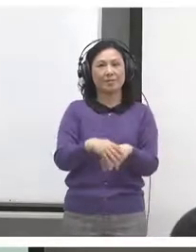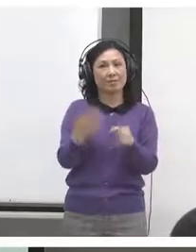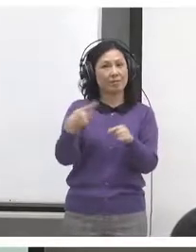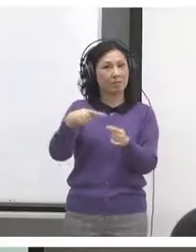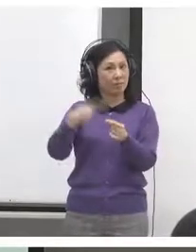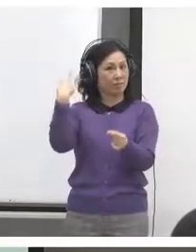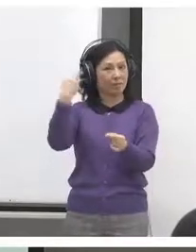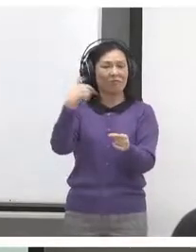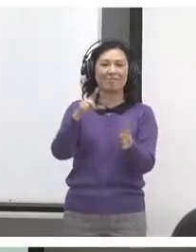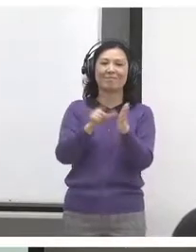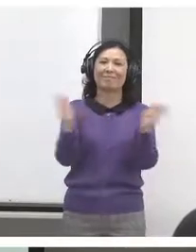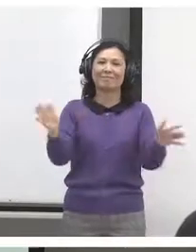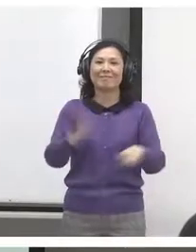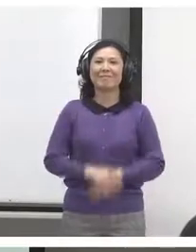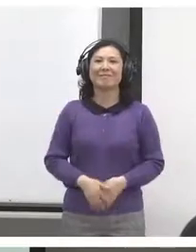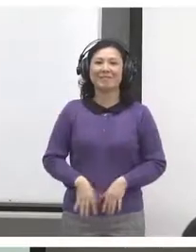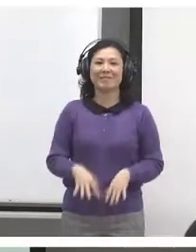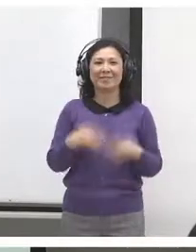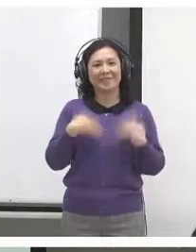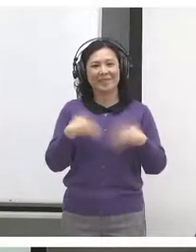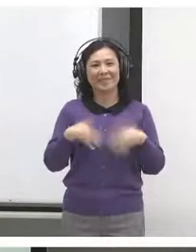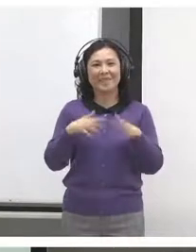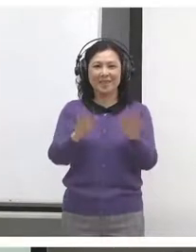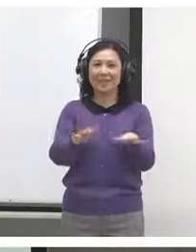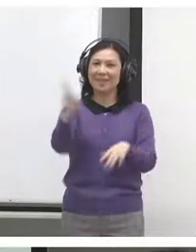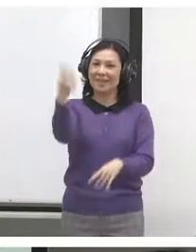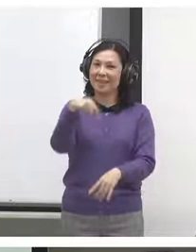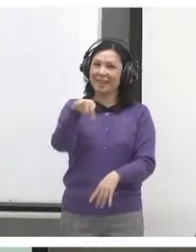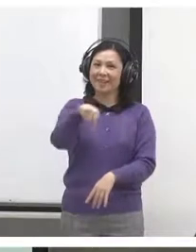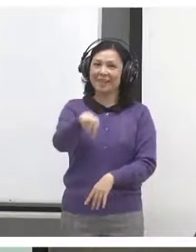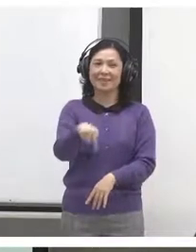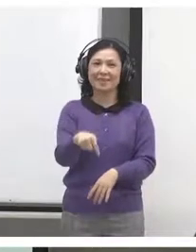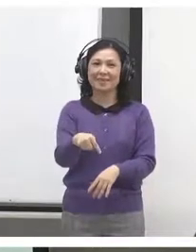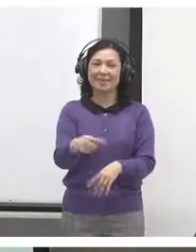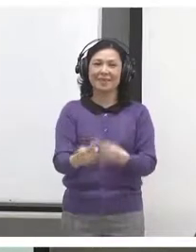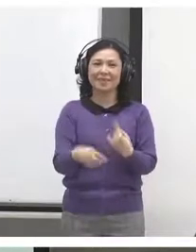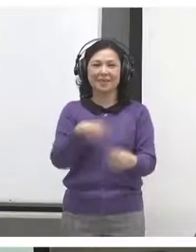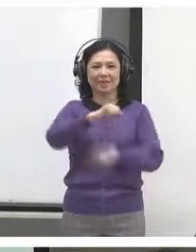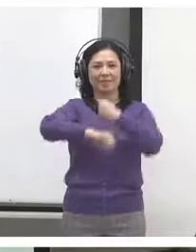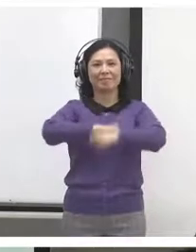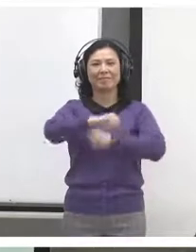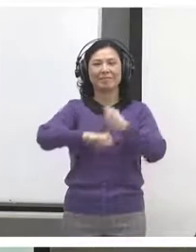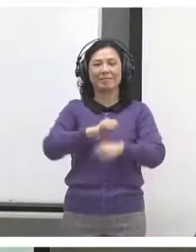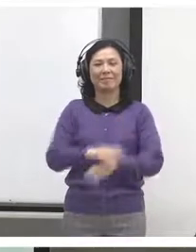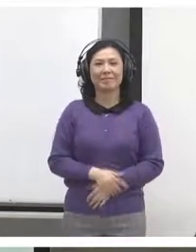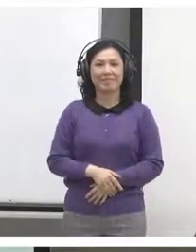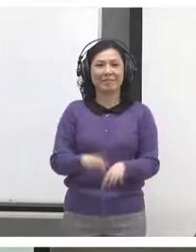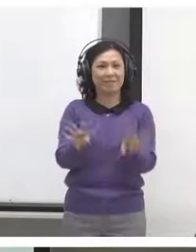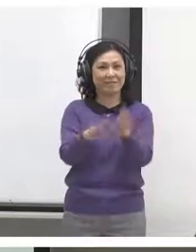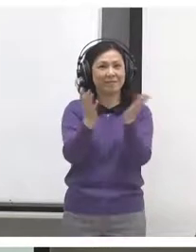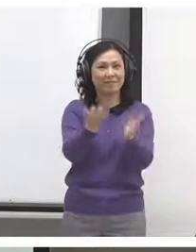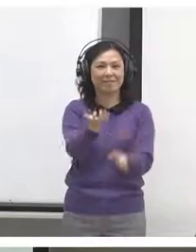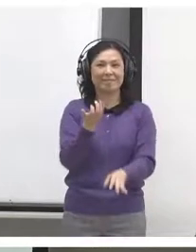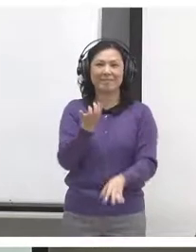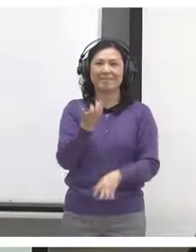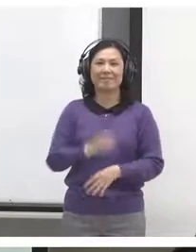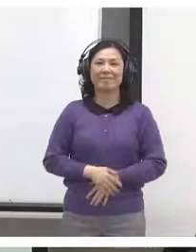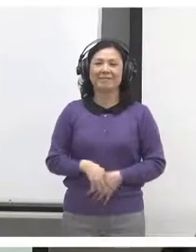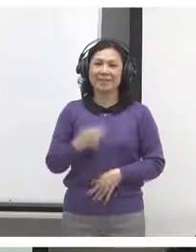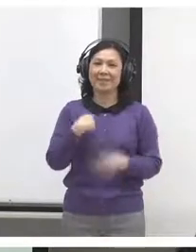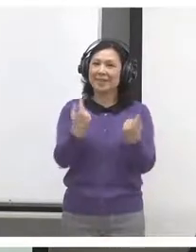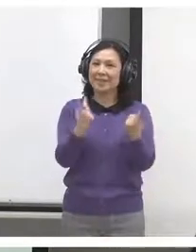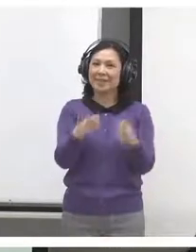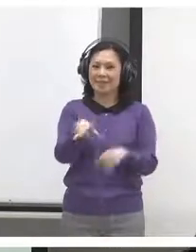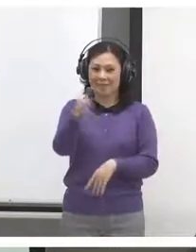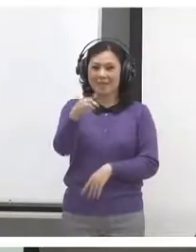than happy to have been accepted and joining you all here. And before we get started, we'd just like to acknowledge that we